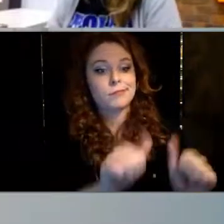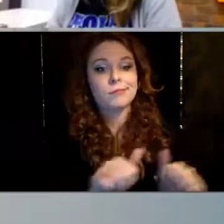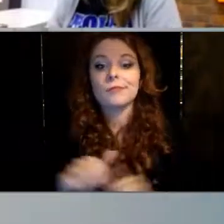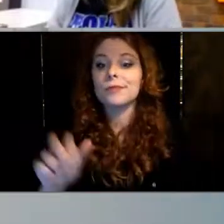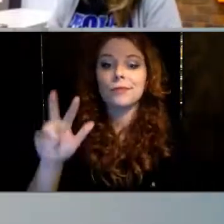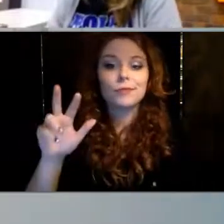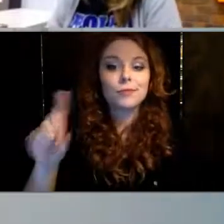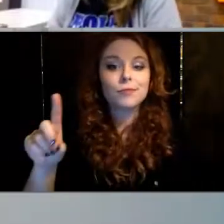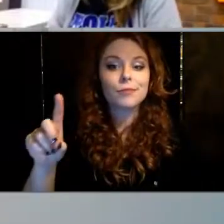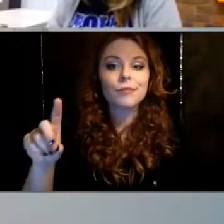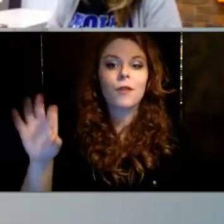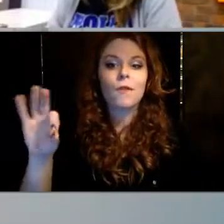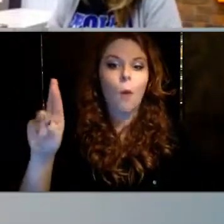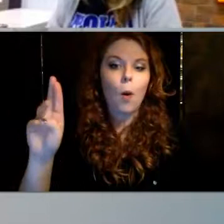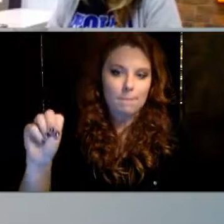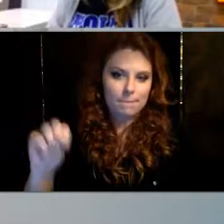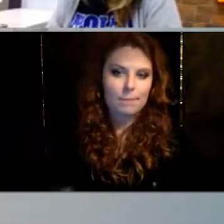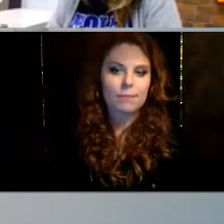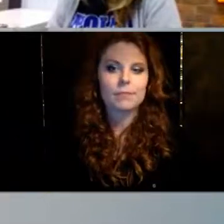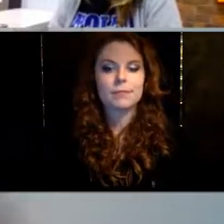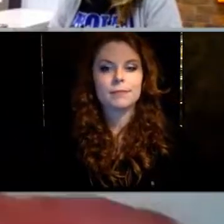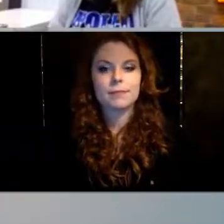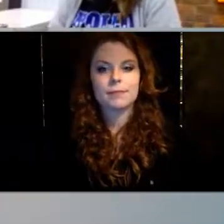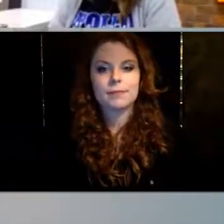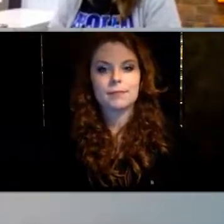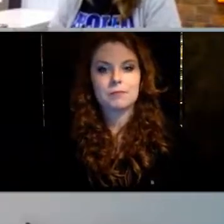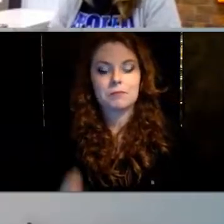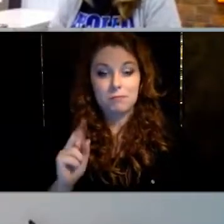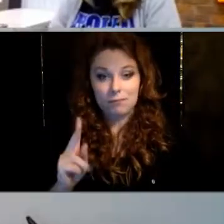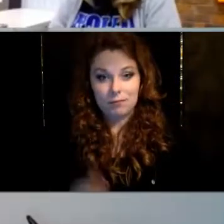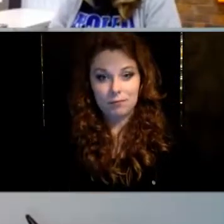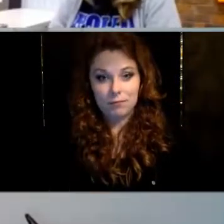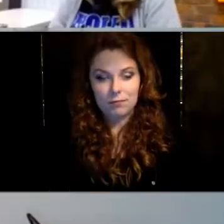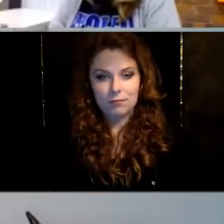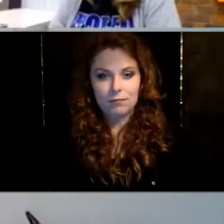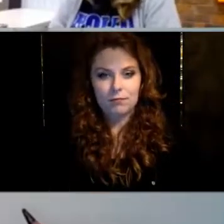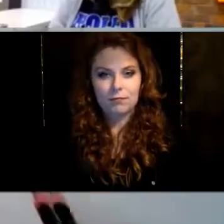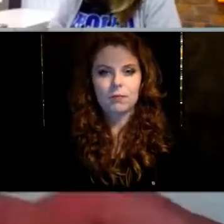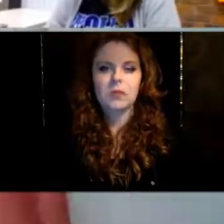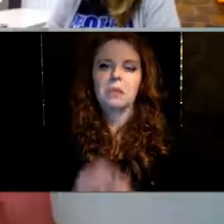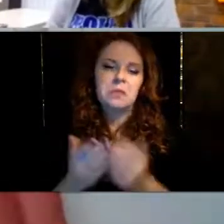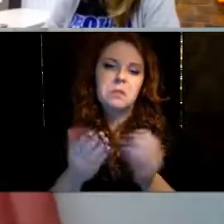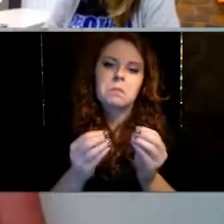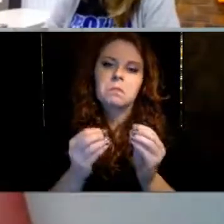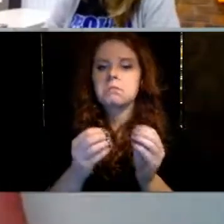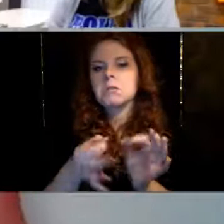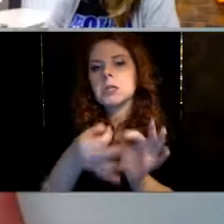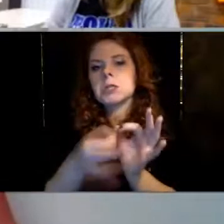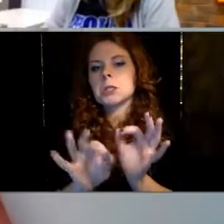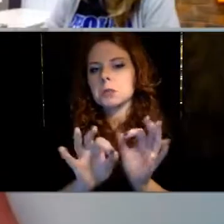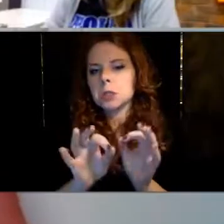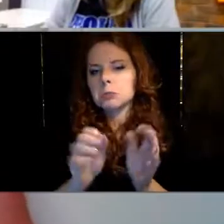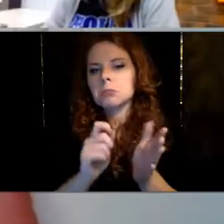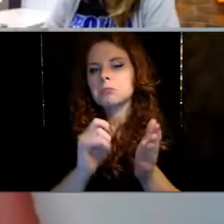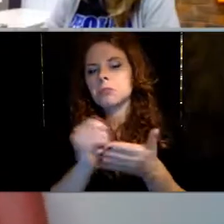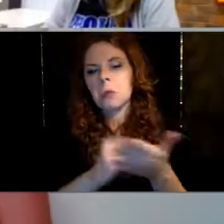got it three-dimensional, that's form. Okay, so breaking it down really simply, if I wanted to just draw,